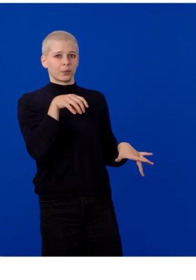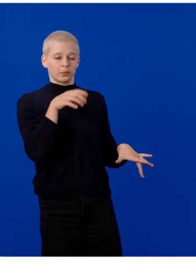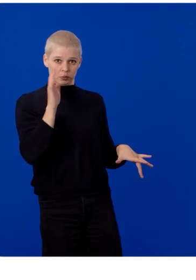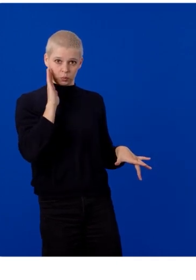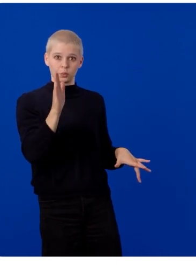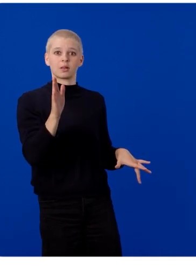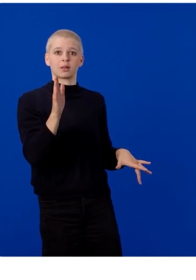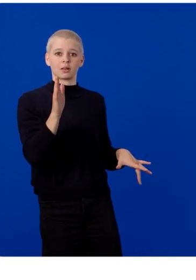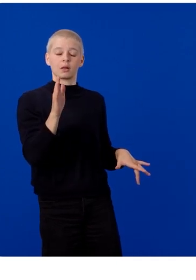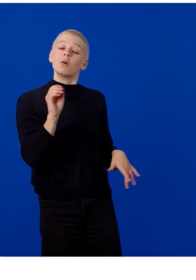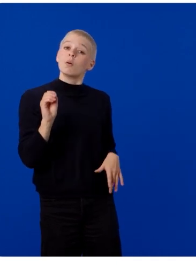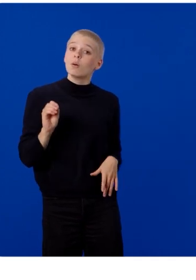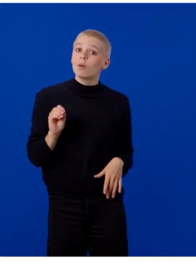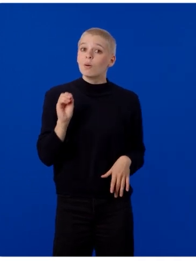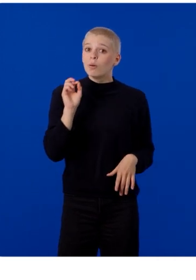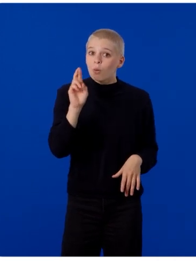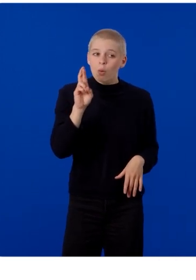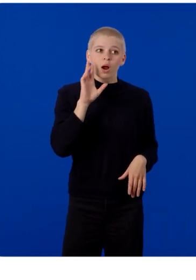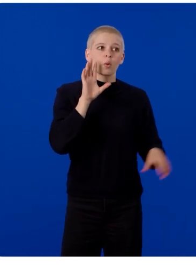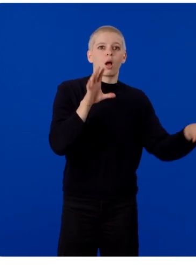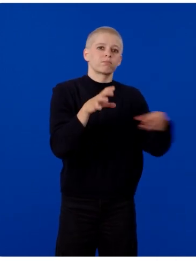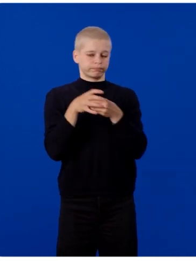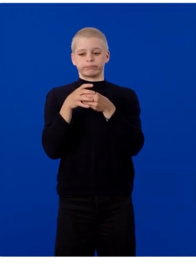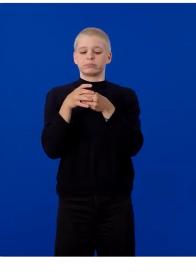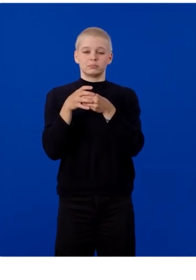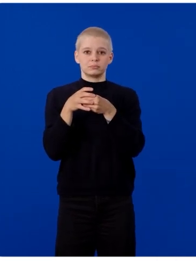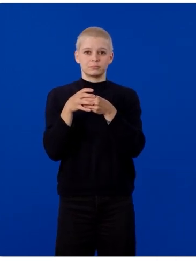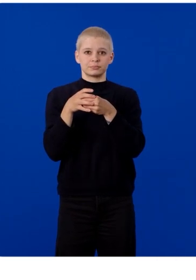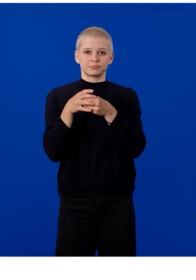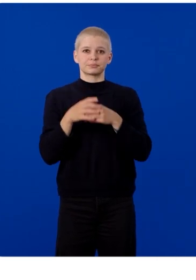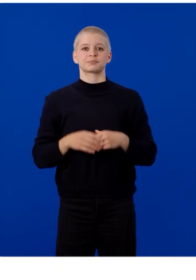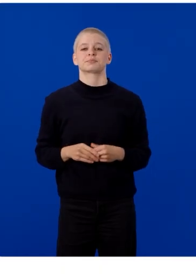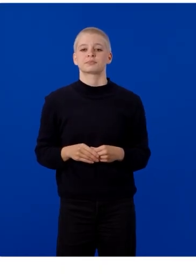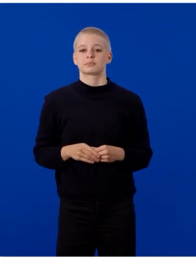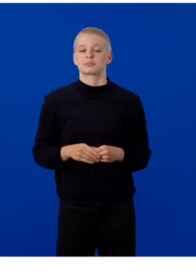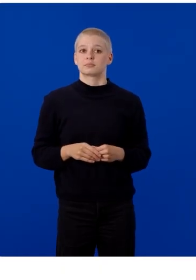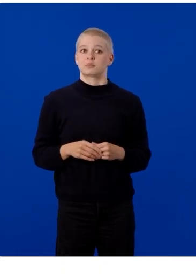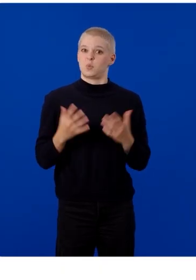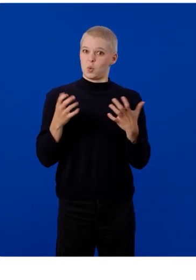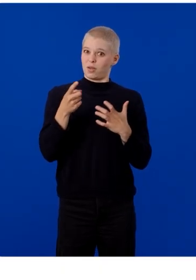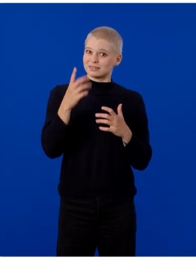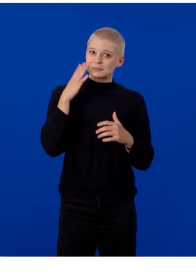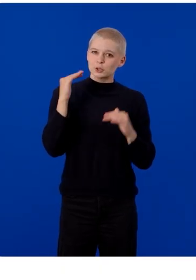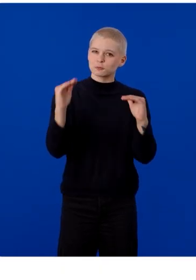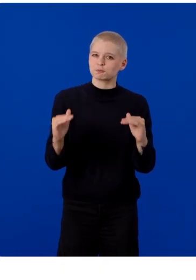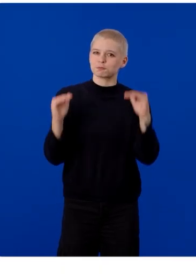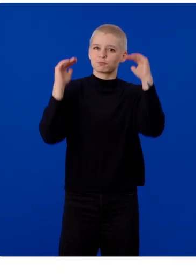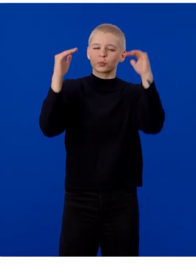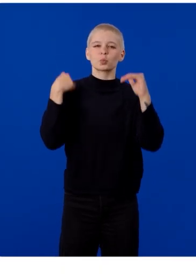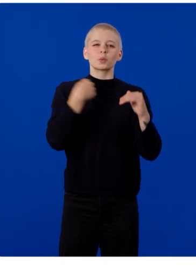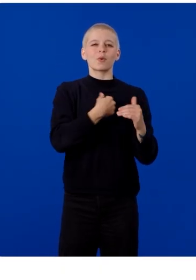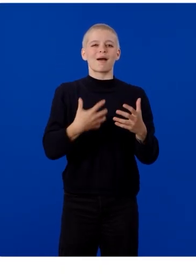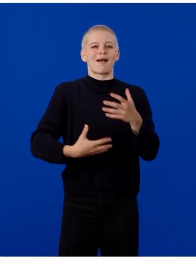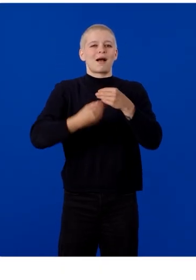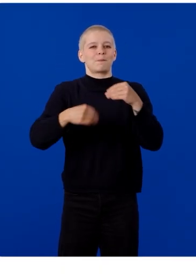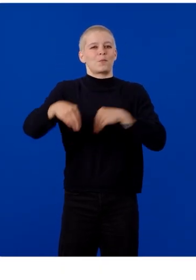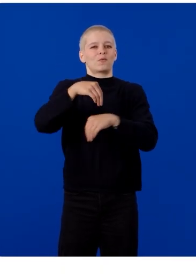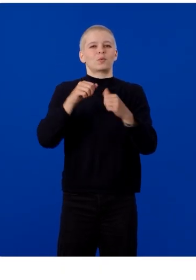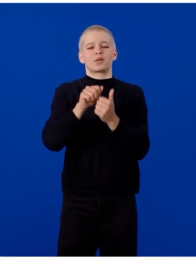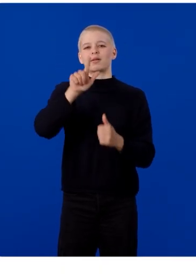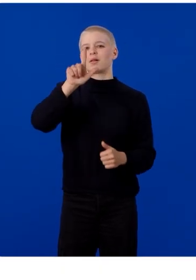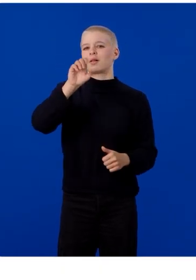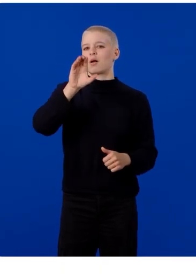your controller or into your hand. To take this experience even further, let's add movement with our locomotion